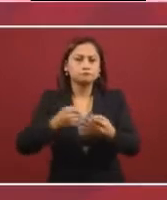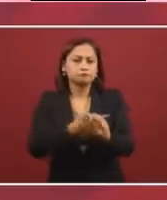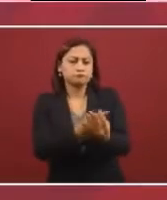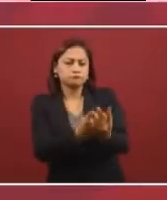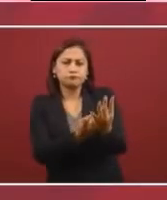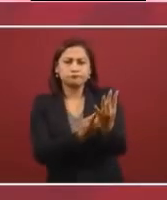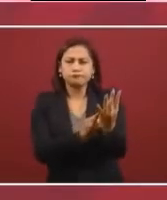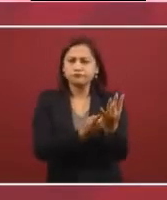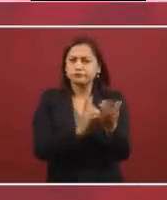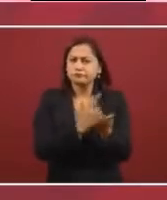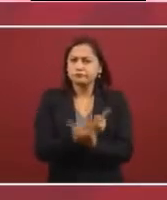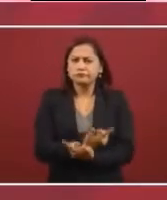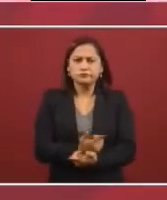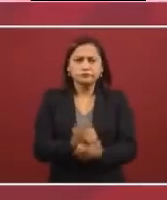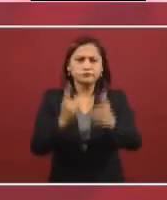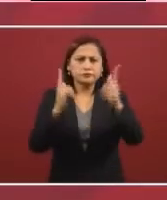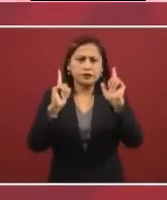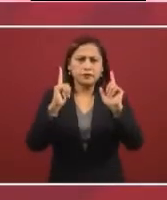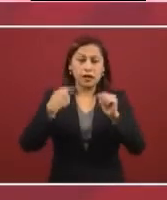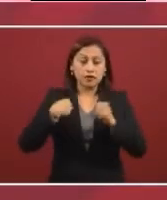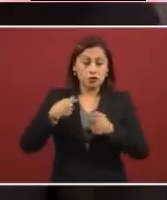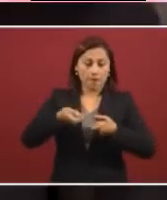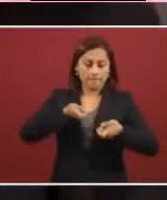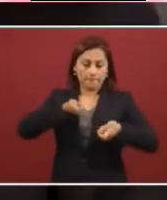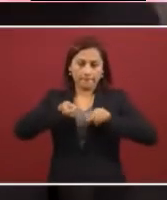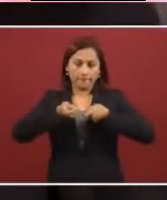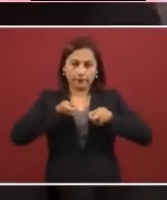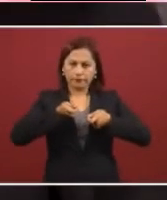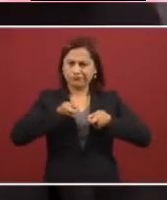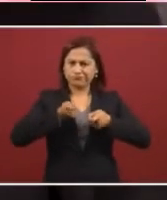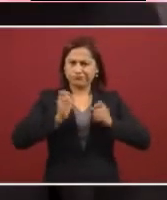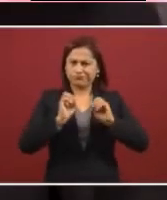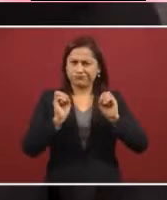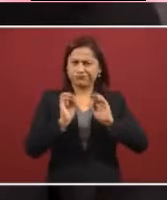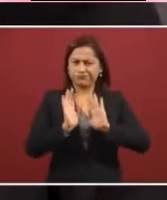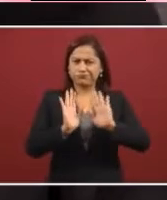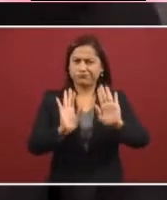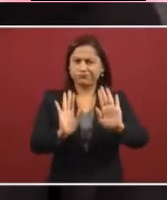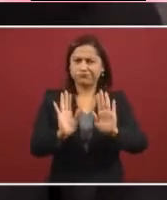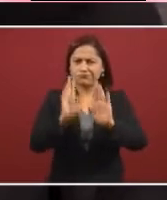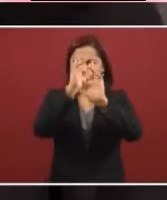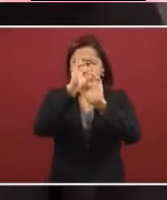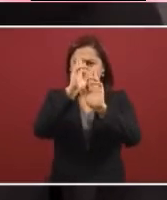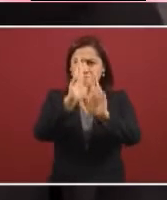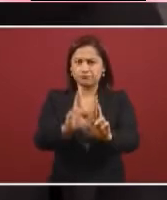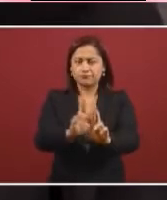act or behave without restrictions.